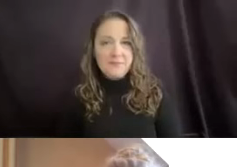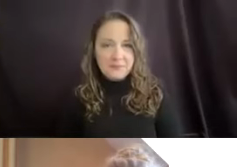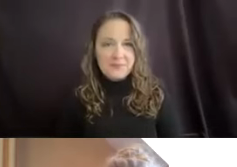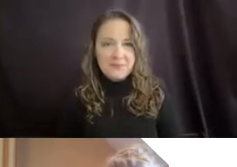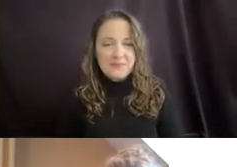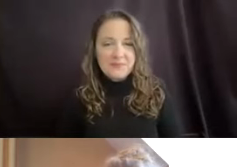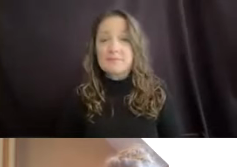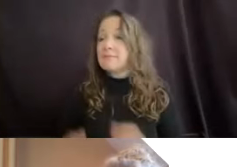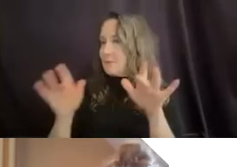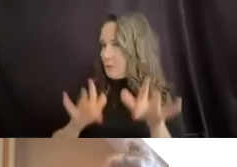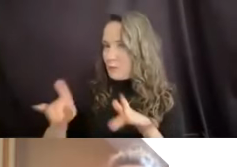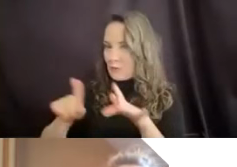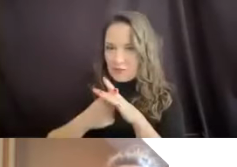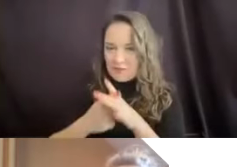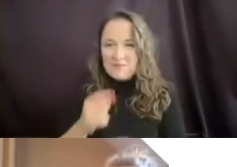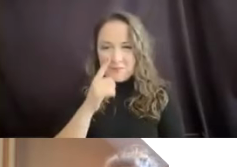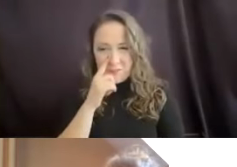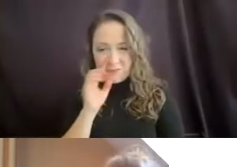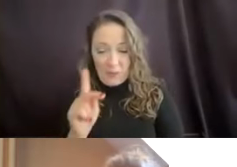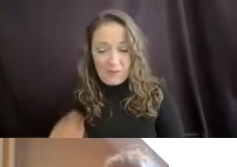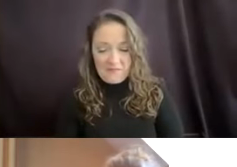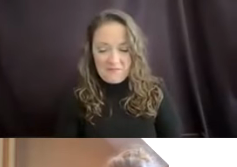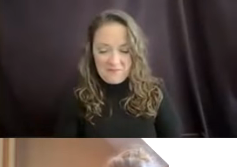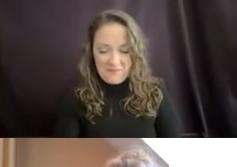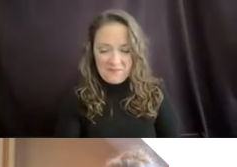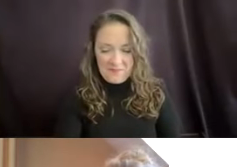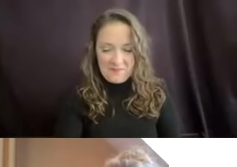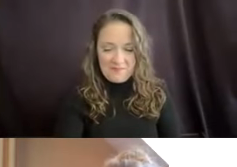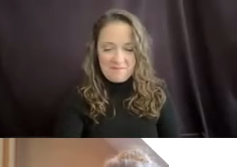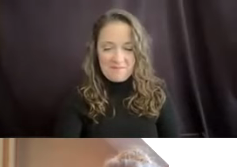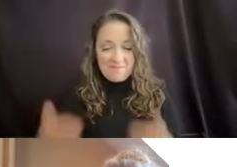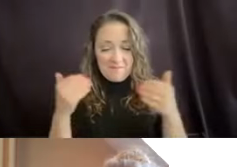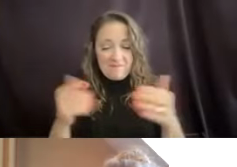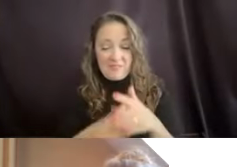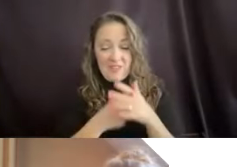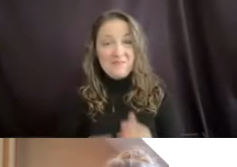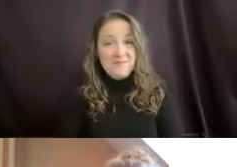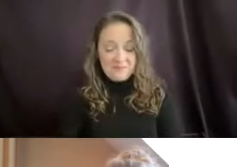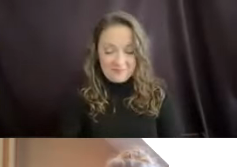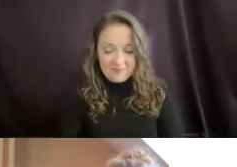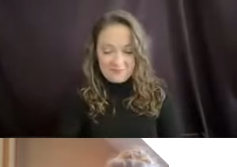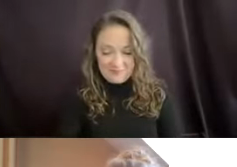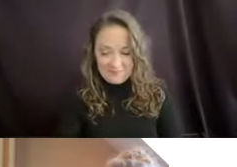I am going to keep that up. All right, let's get started, shall we?